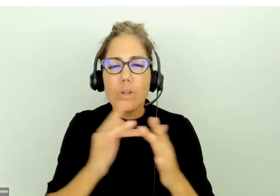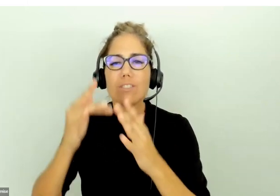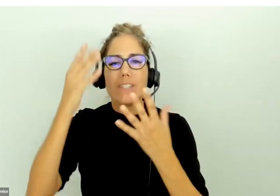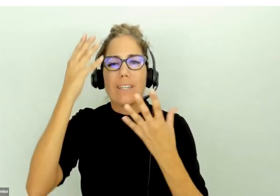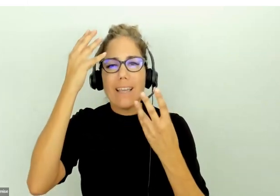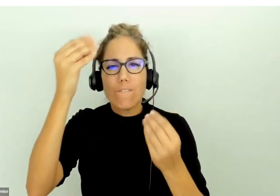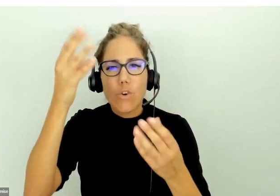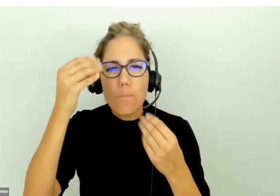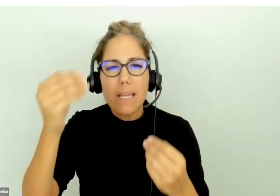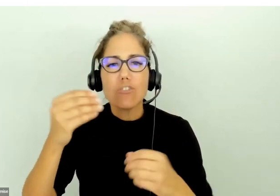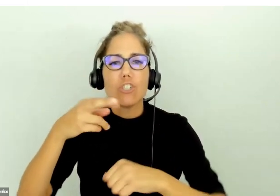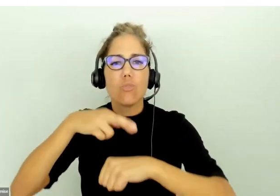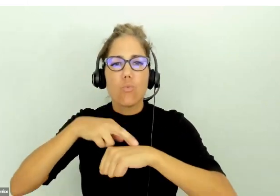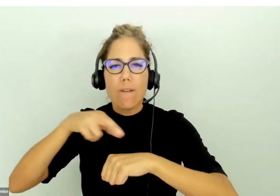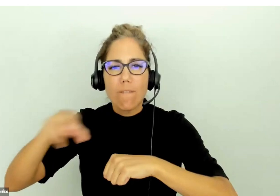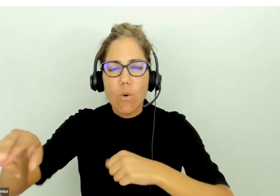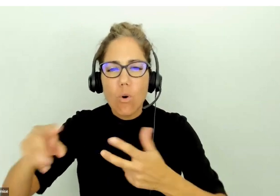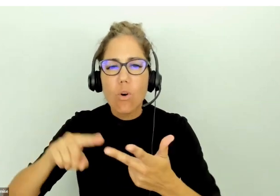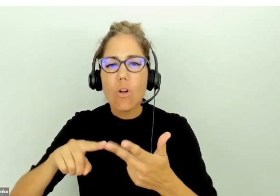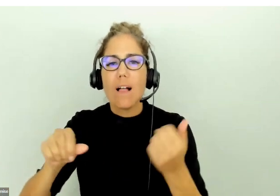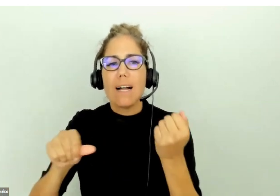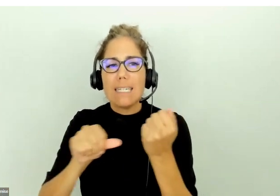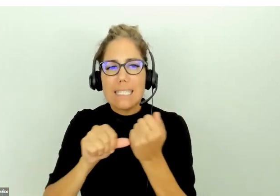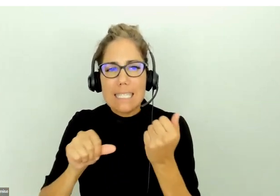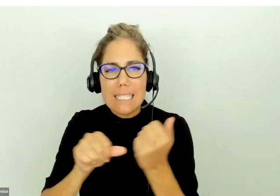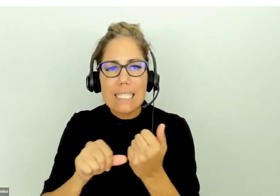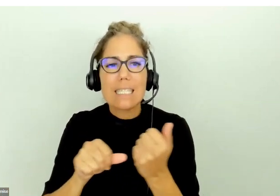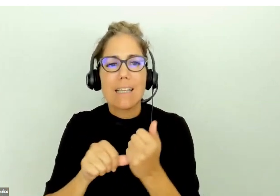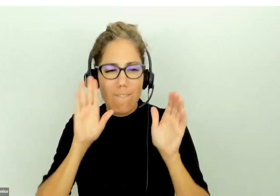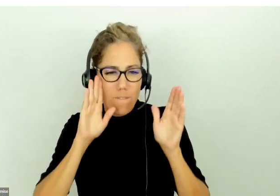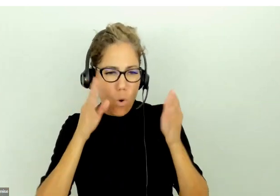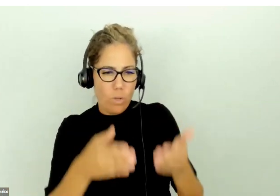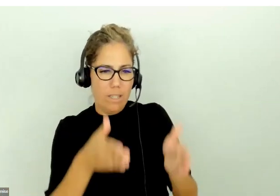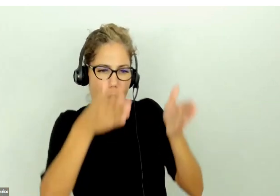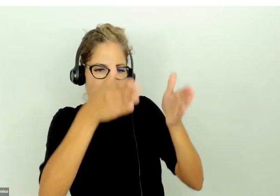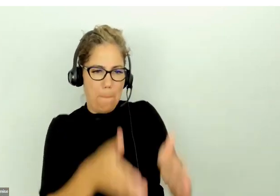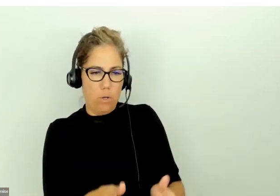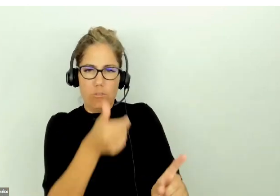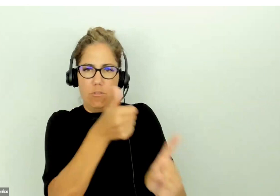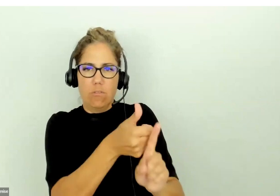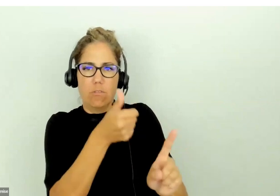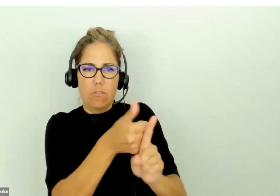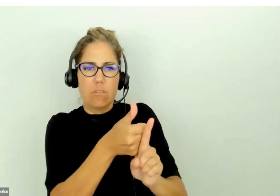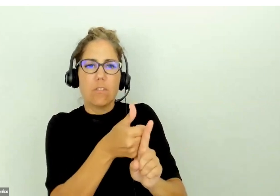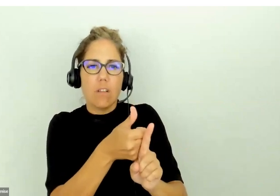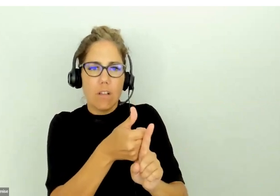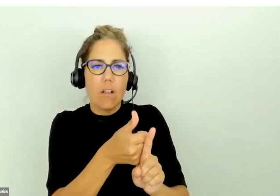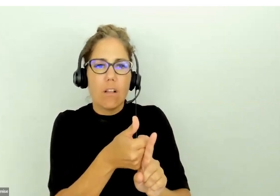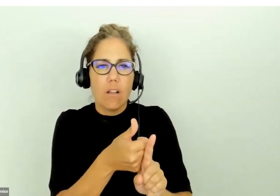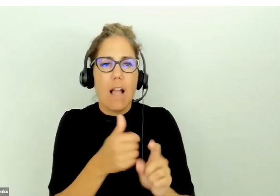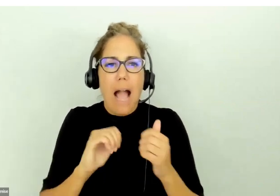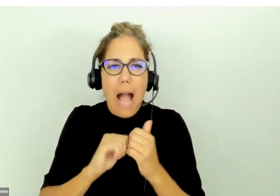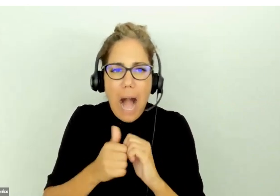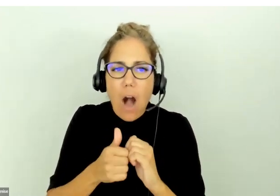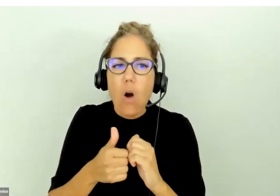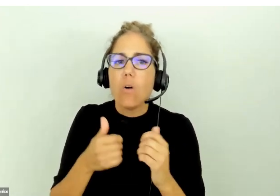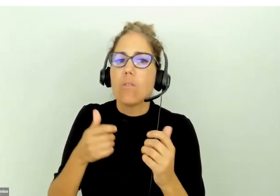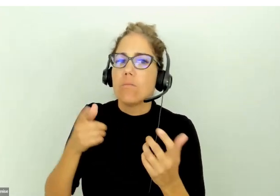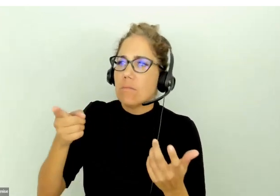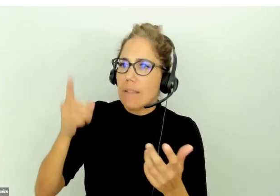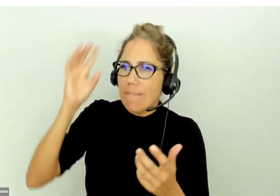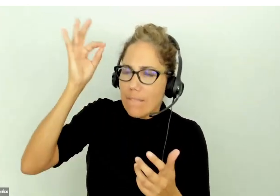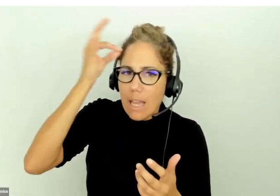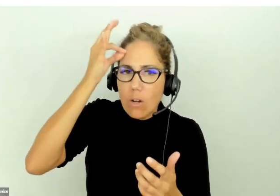and person-centered planning through federal and state collaboration, including optimal IT infrastructure,